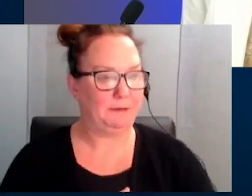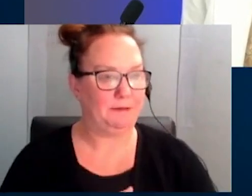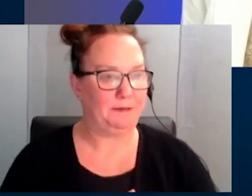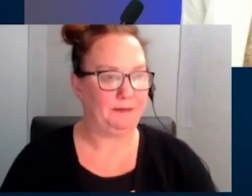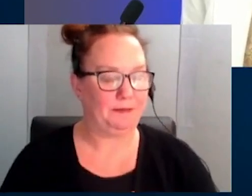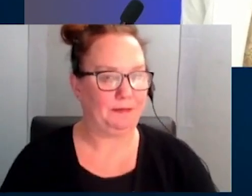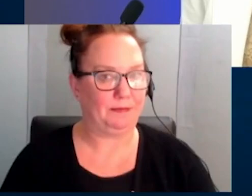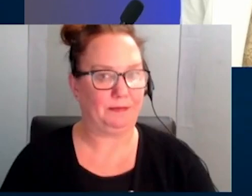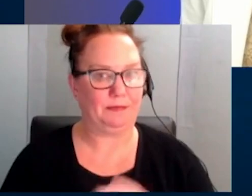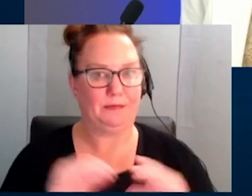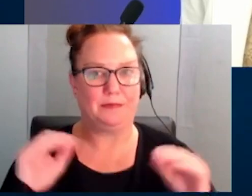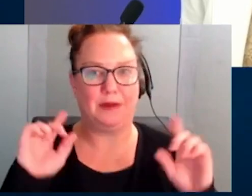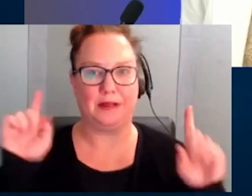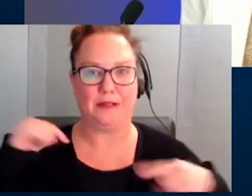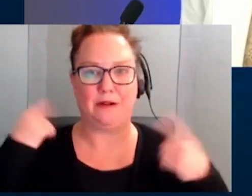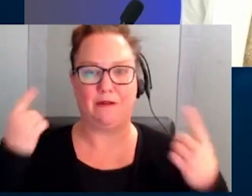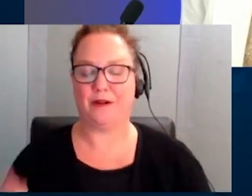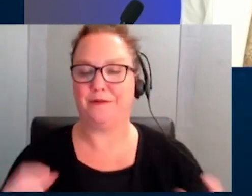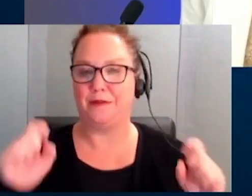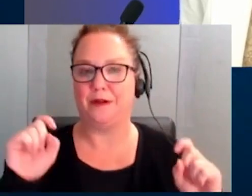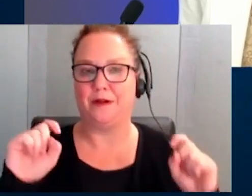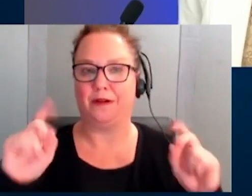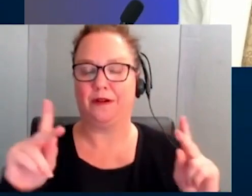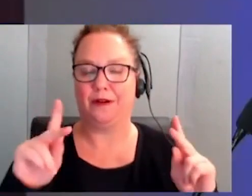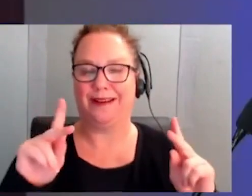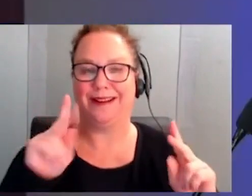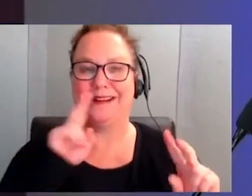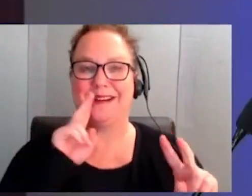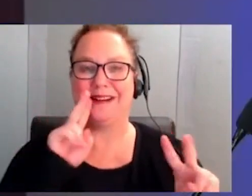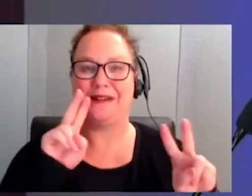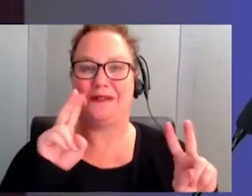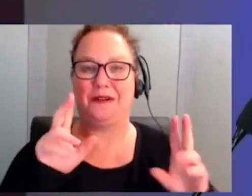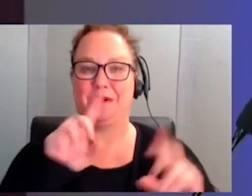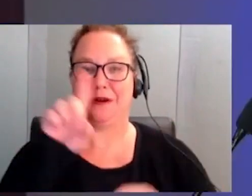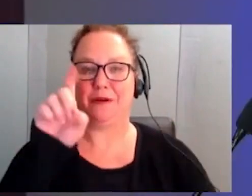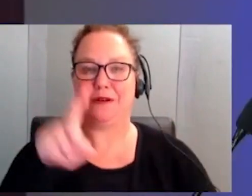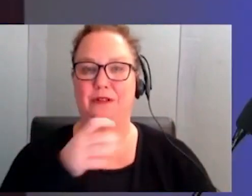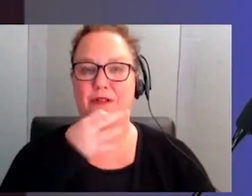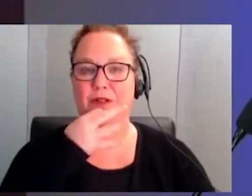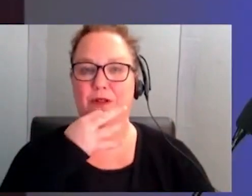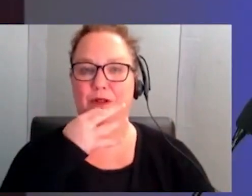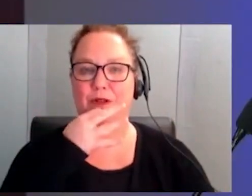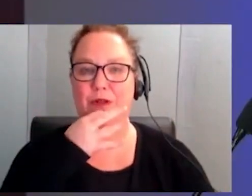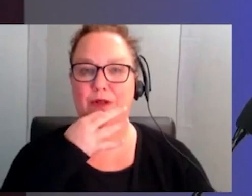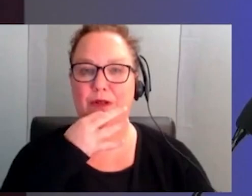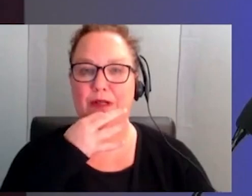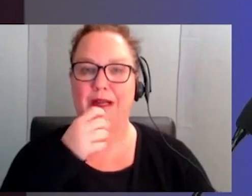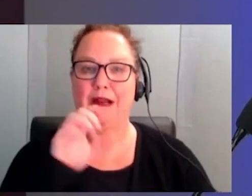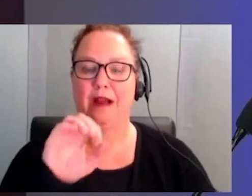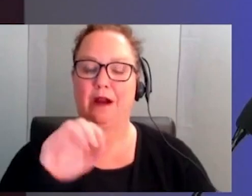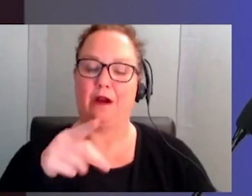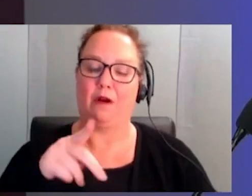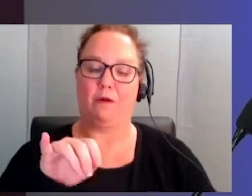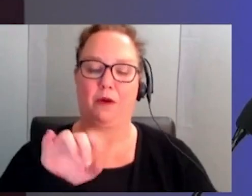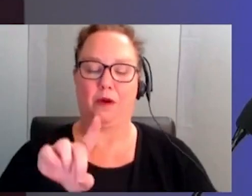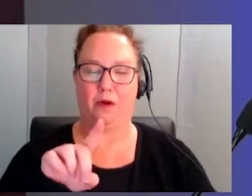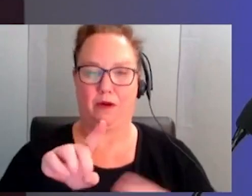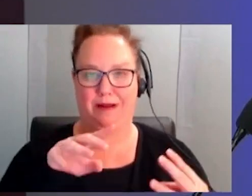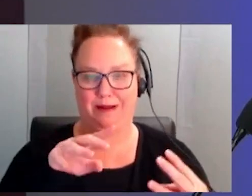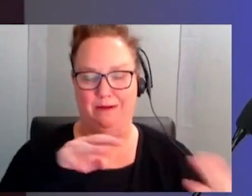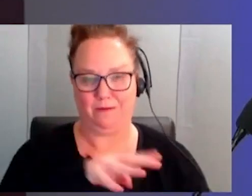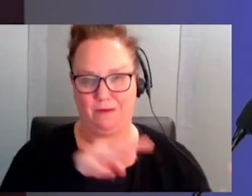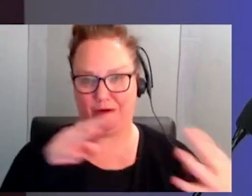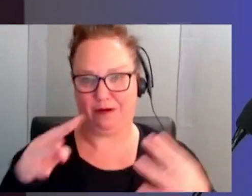None so far. All right, we're going to get to our viewer questions here in just a bit. As always, the opioid battle is all too